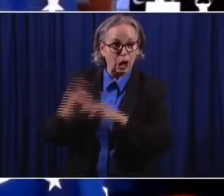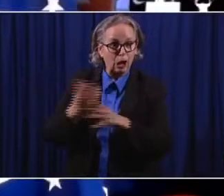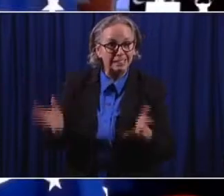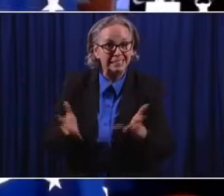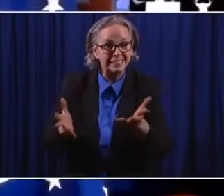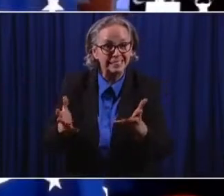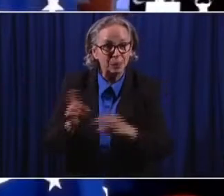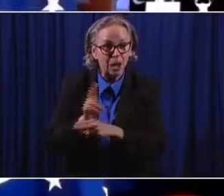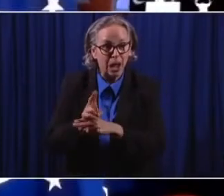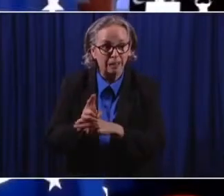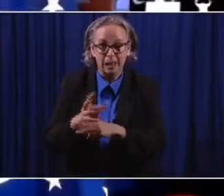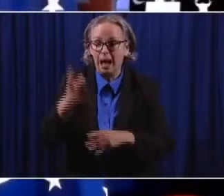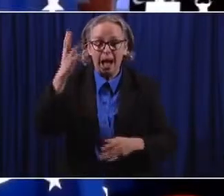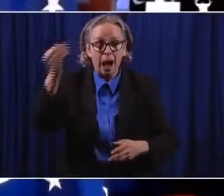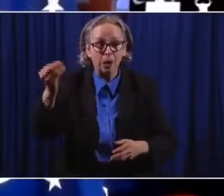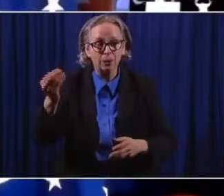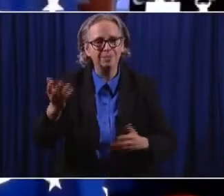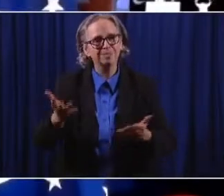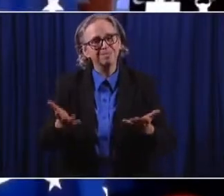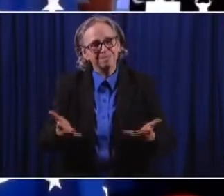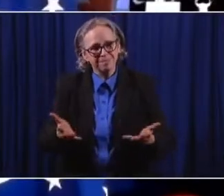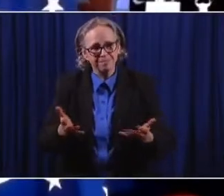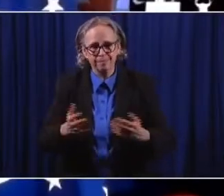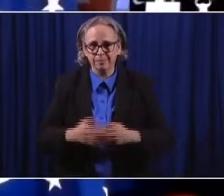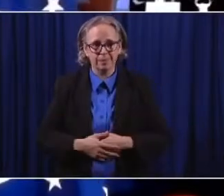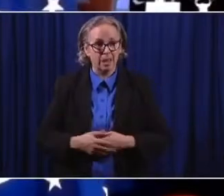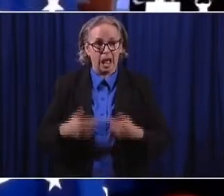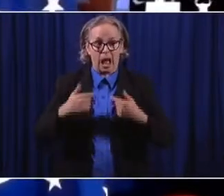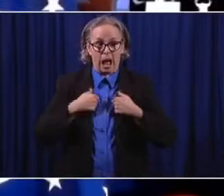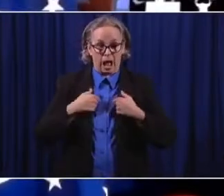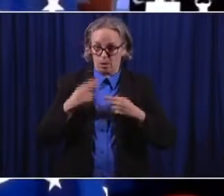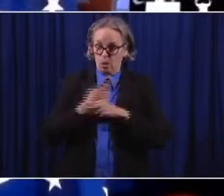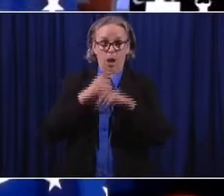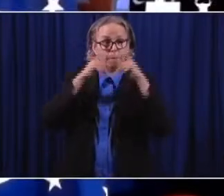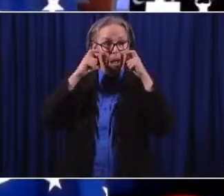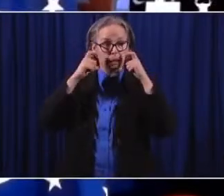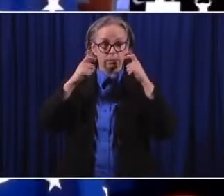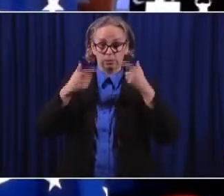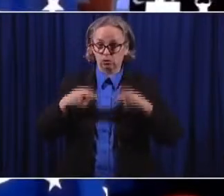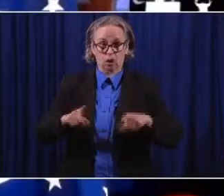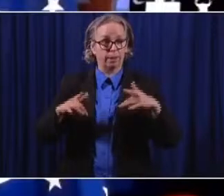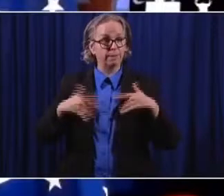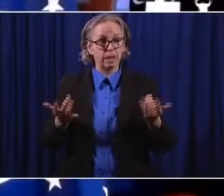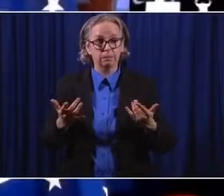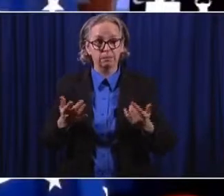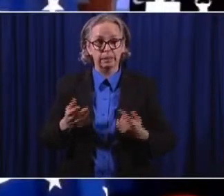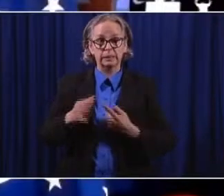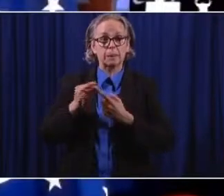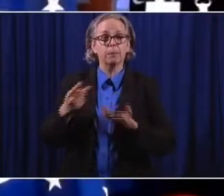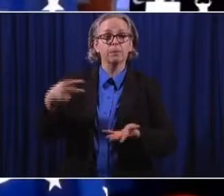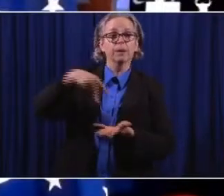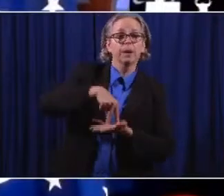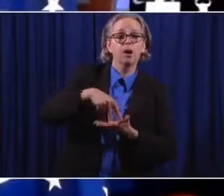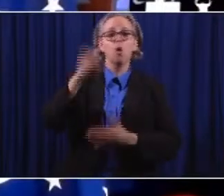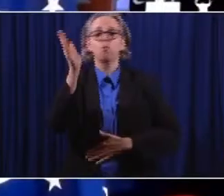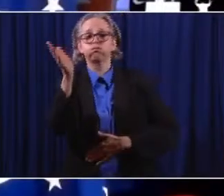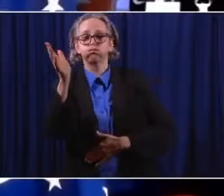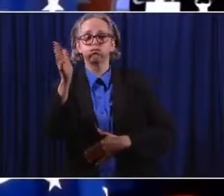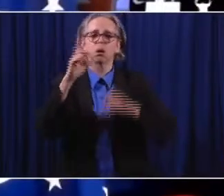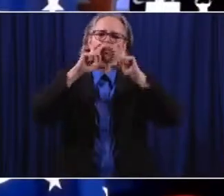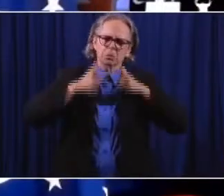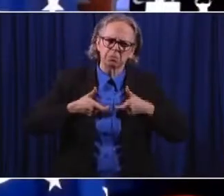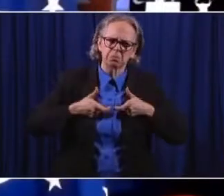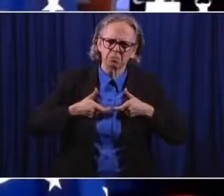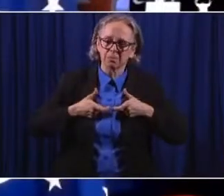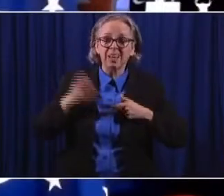out. And I wore a mask at the event other than when I was speaking, which was outside. And I was very,